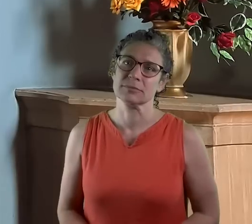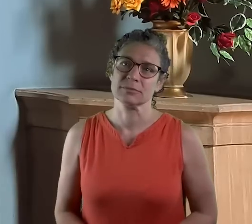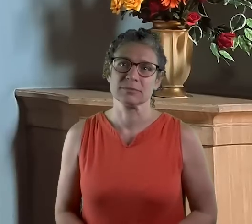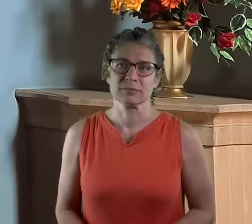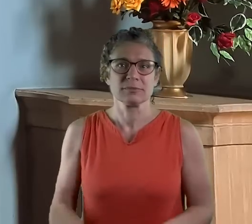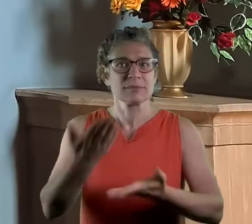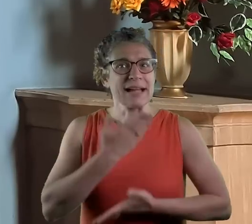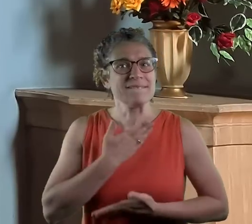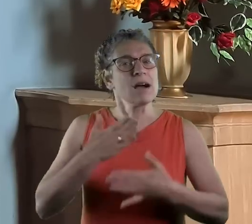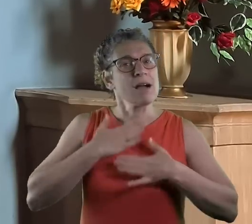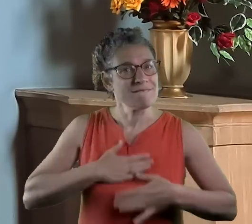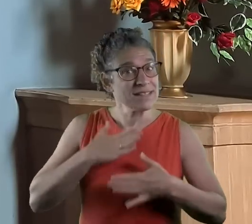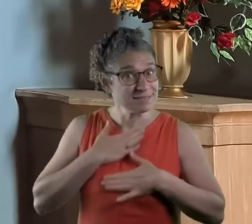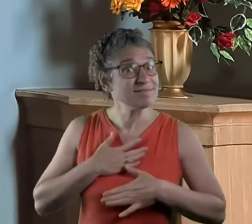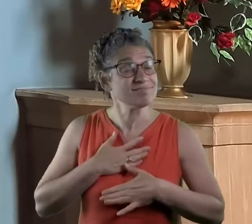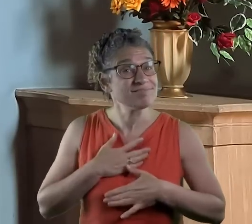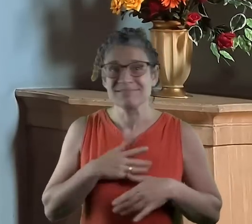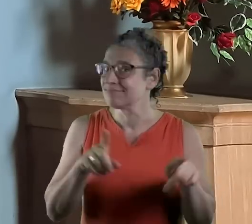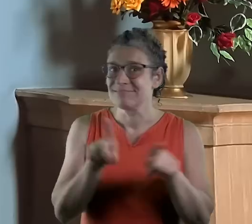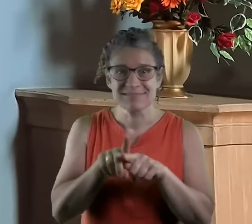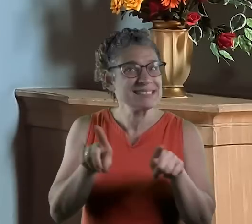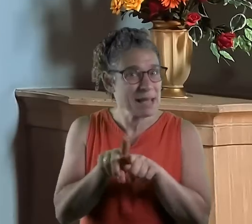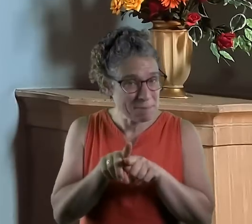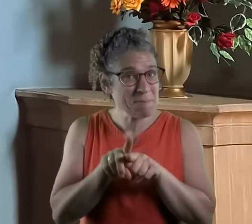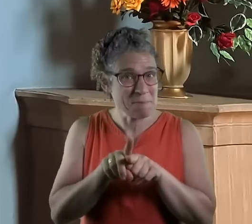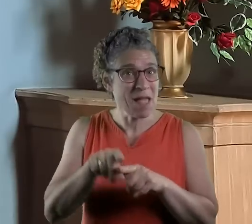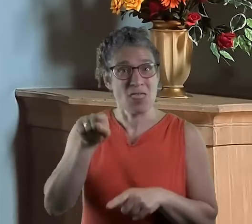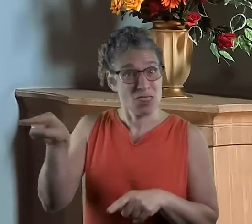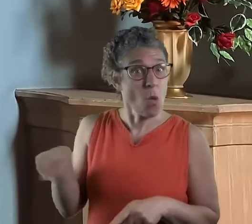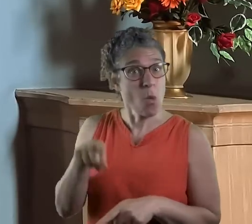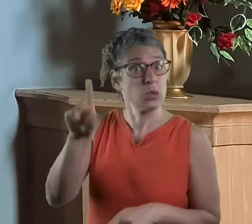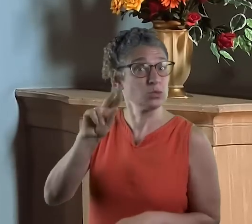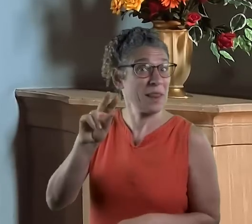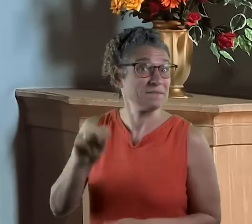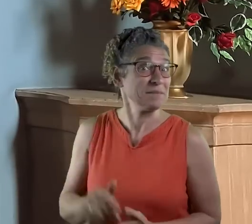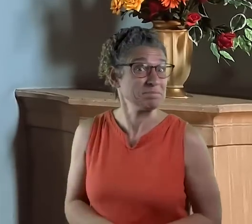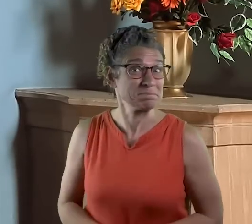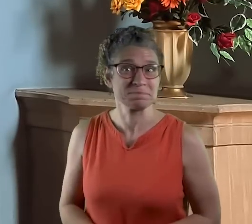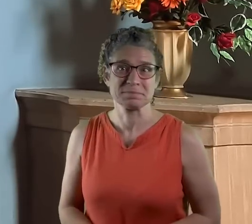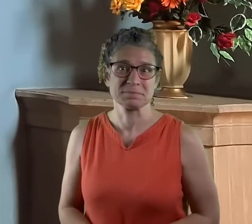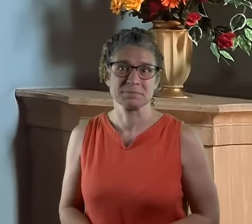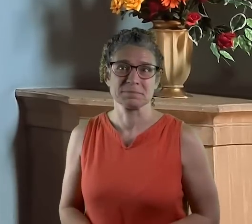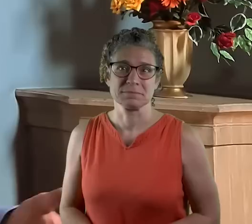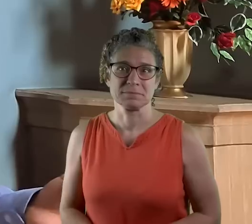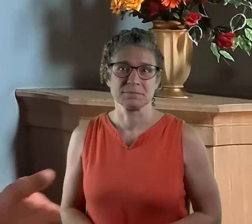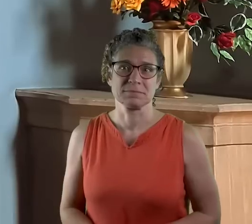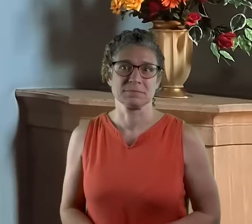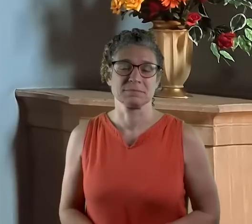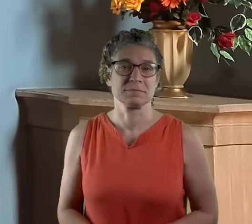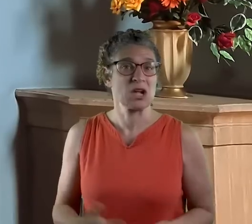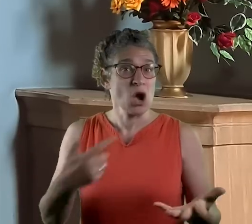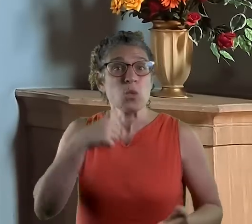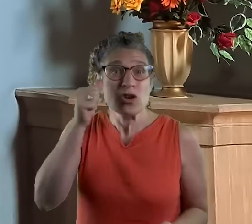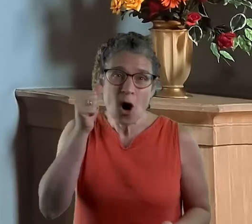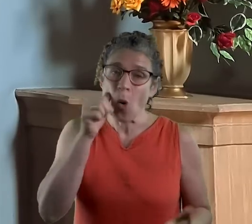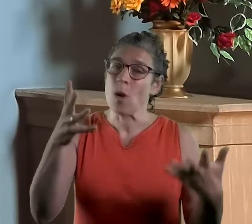These words can comfort us in our trials, just the same as it did those 12. Now, while